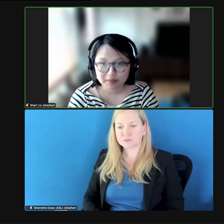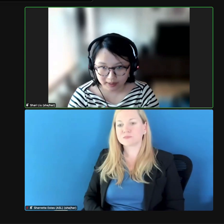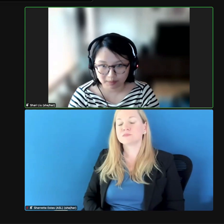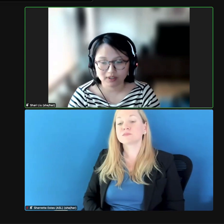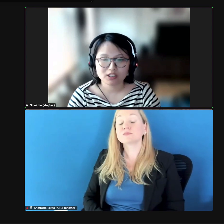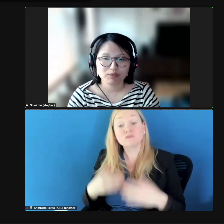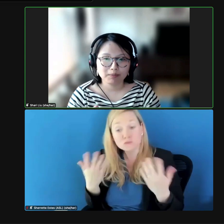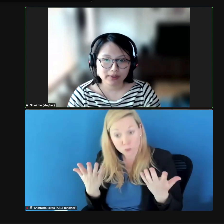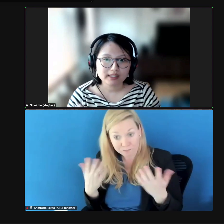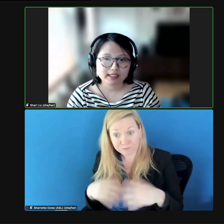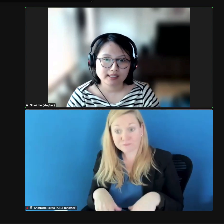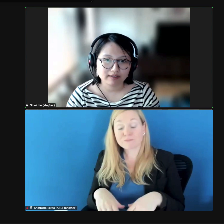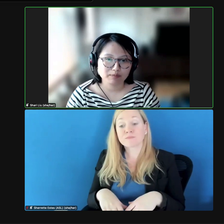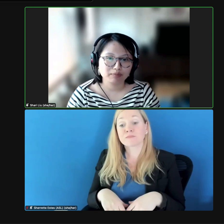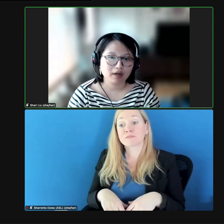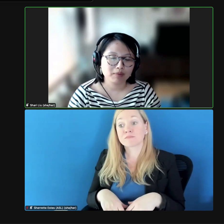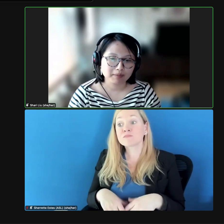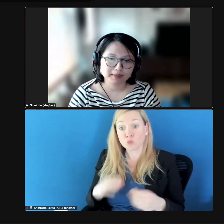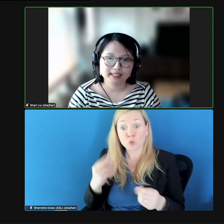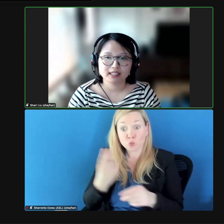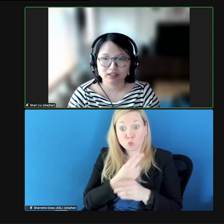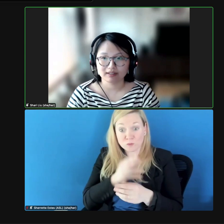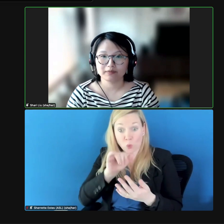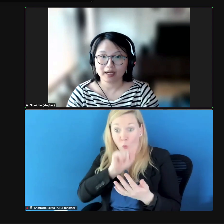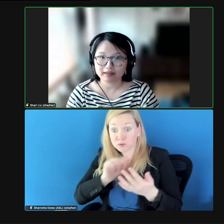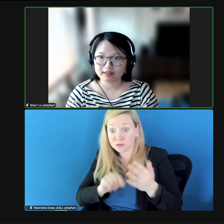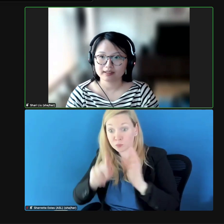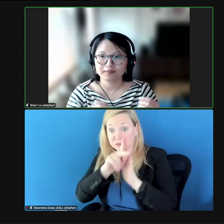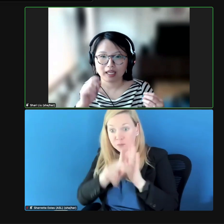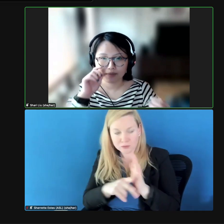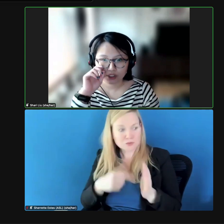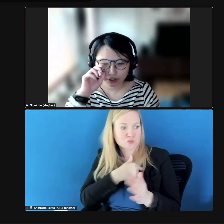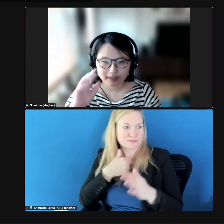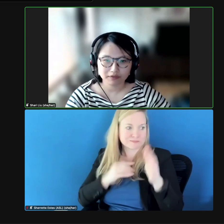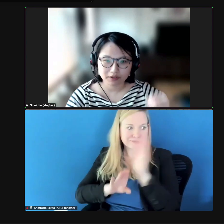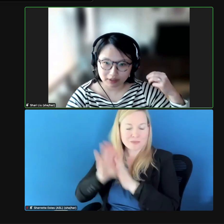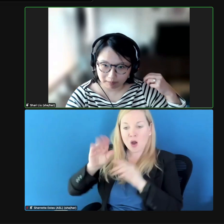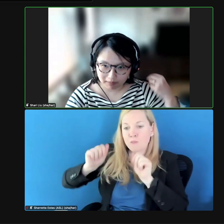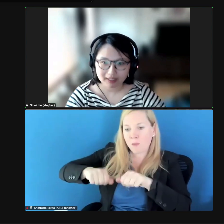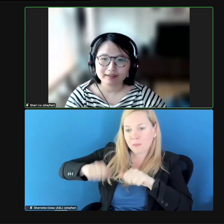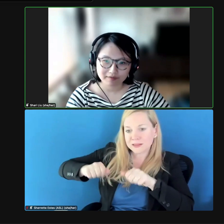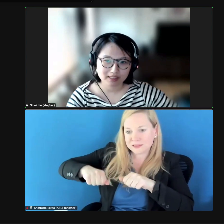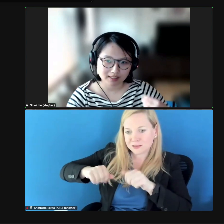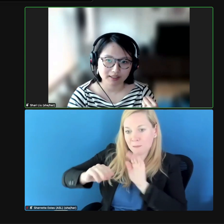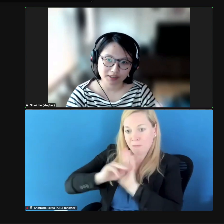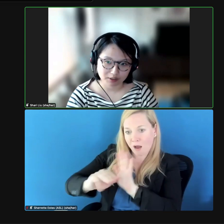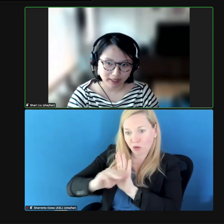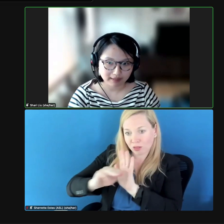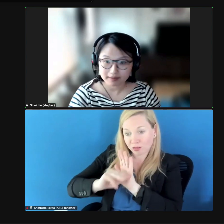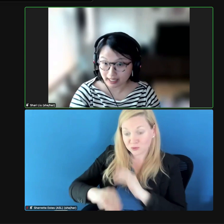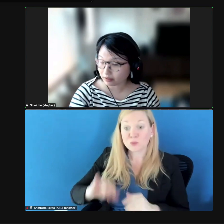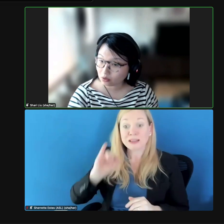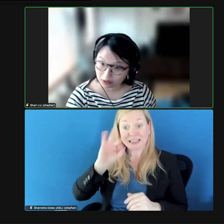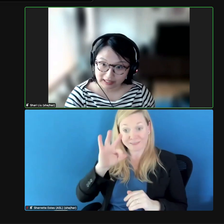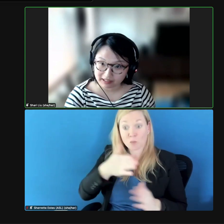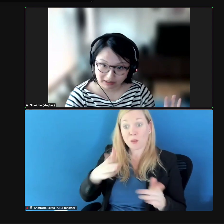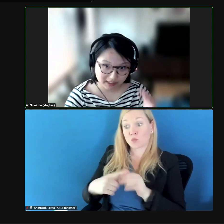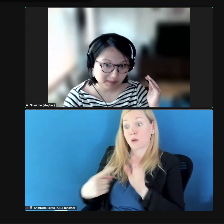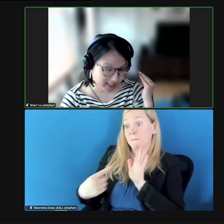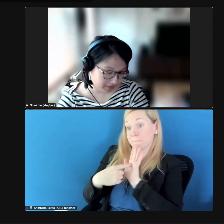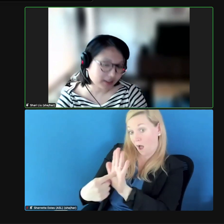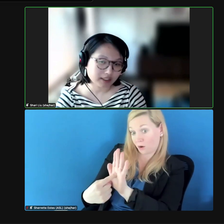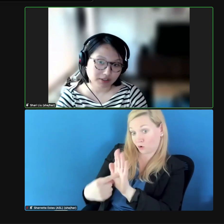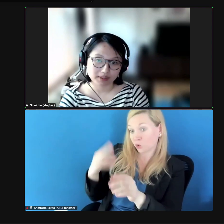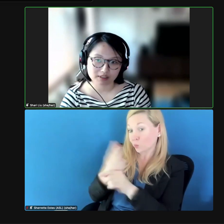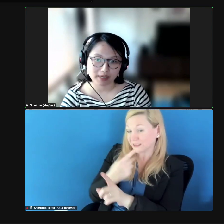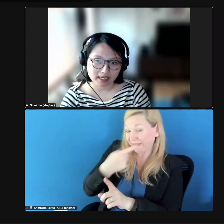using these principles, we built a set of probabilistic generative models, and we showed that if you're going to model infants' knowledge this way, it's not the only way you can do this,